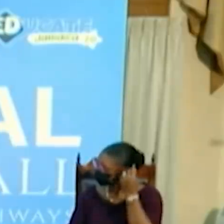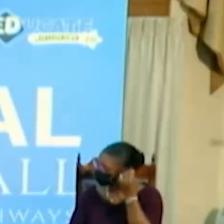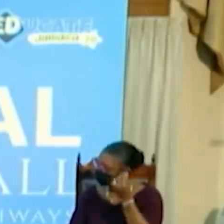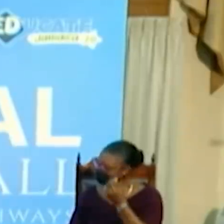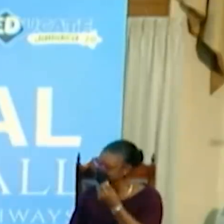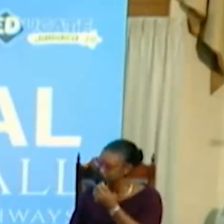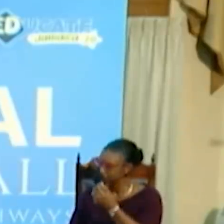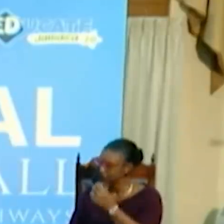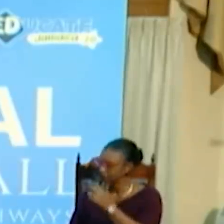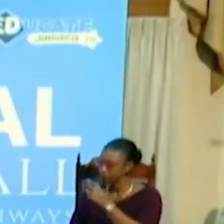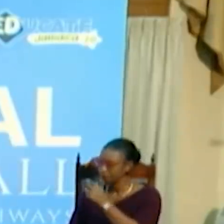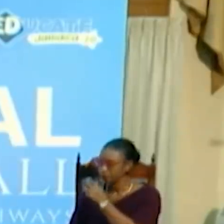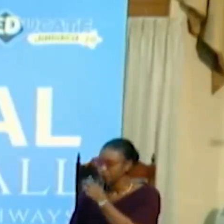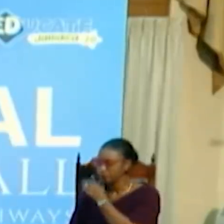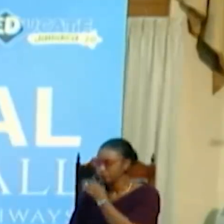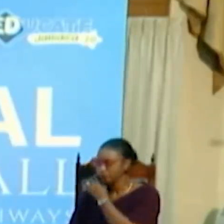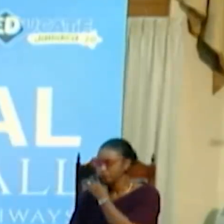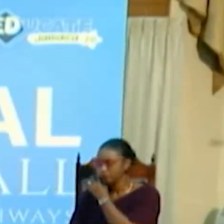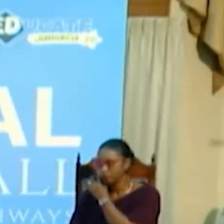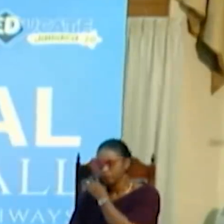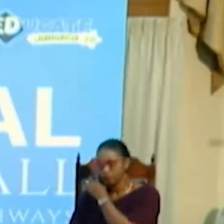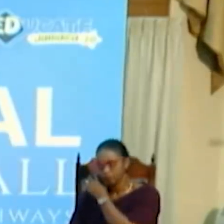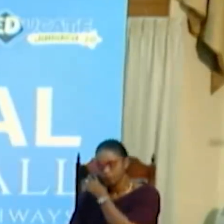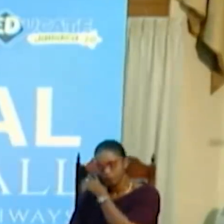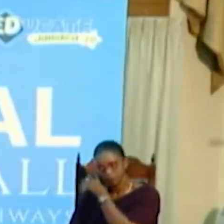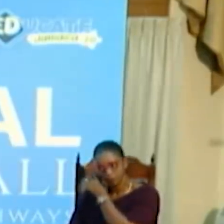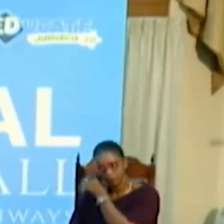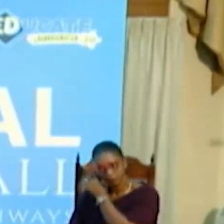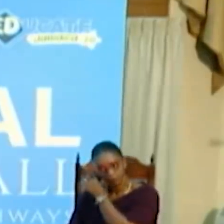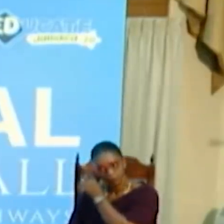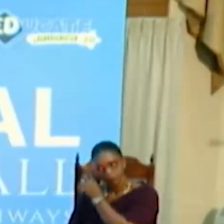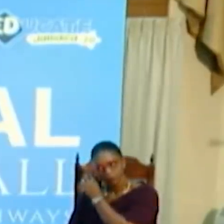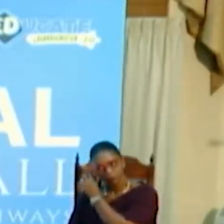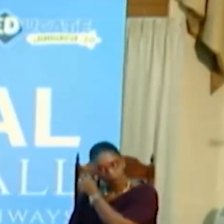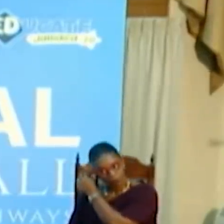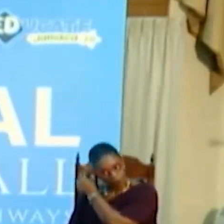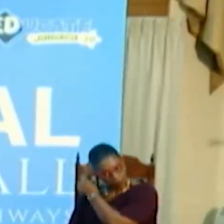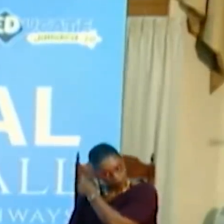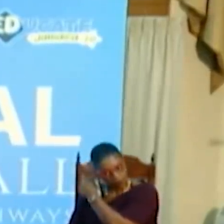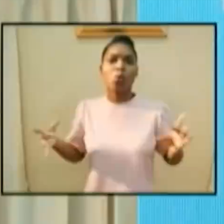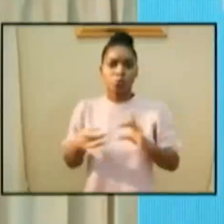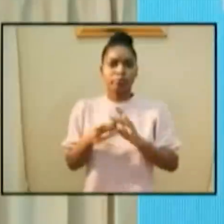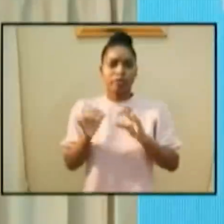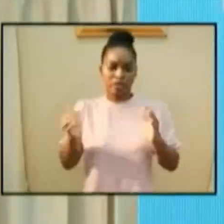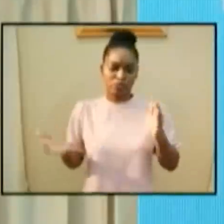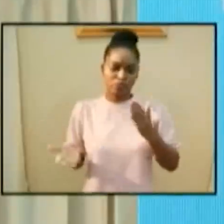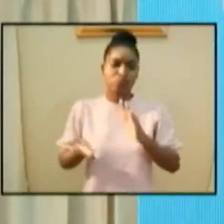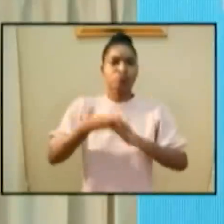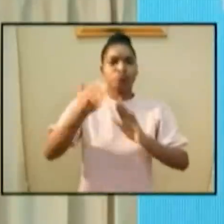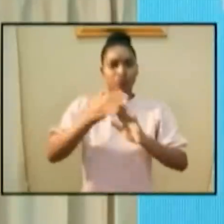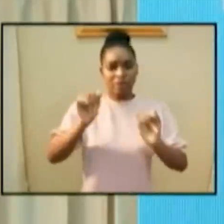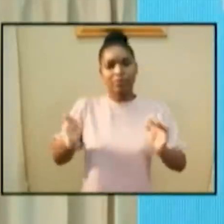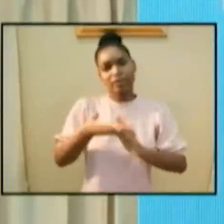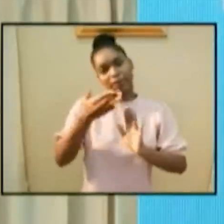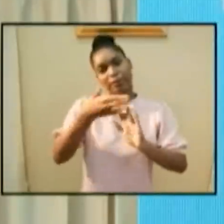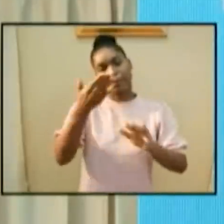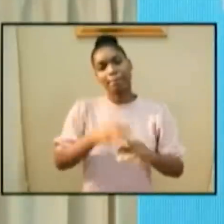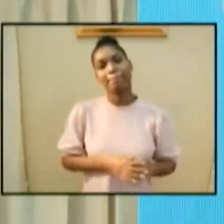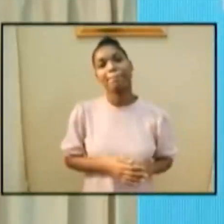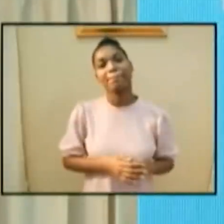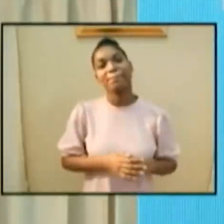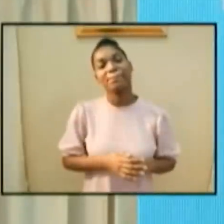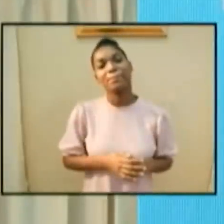tertiary education, while 15% of the workforce is tertiary level qualified. The Ministry of Education, Youth